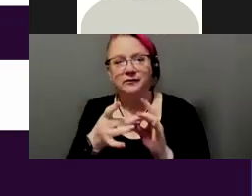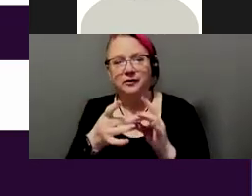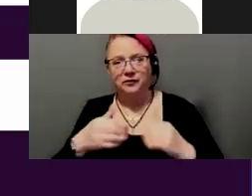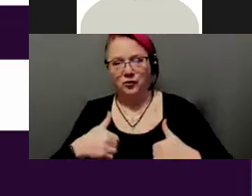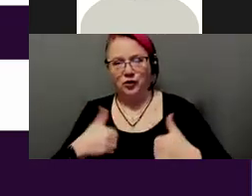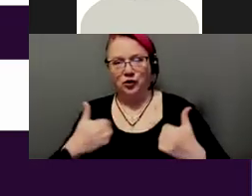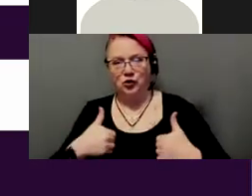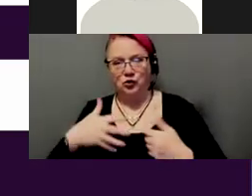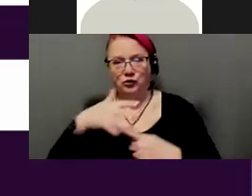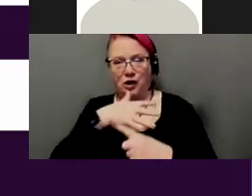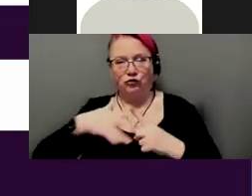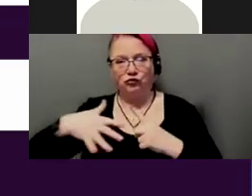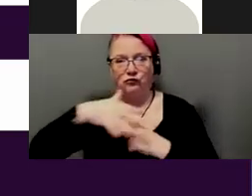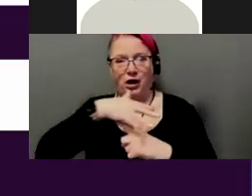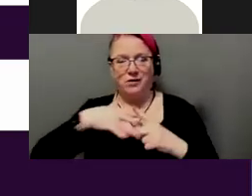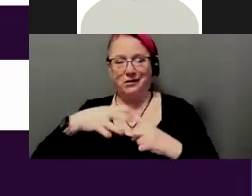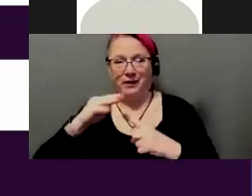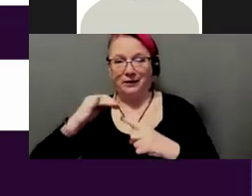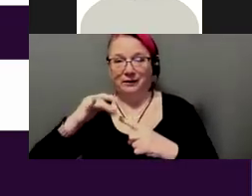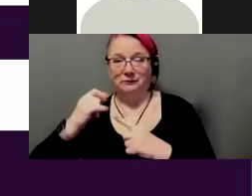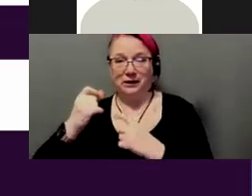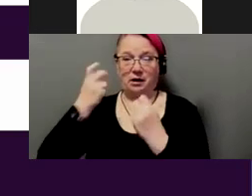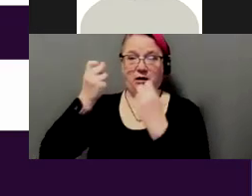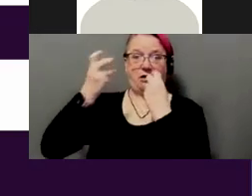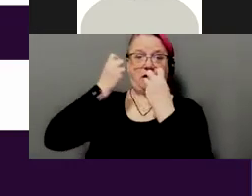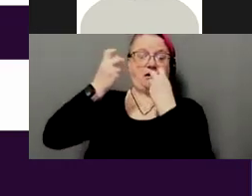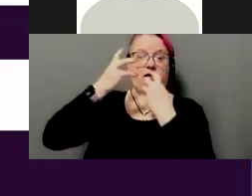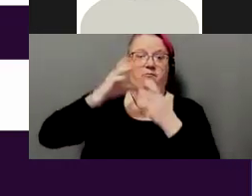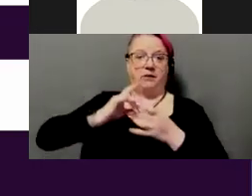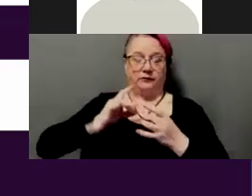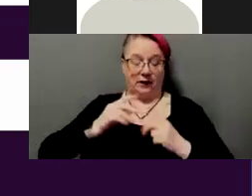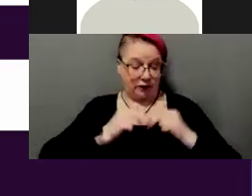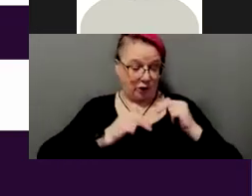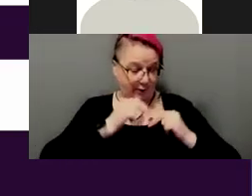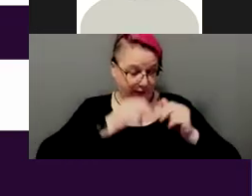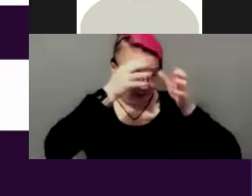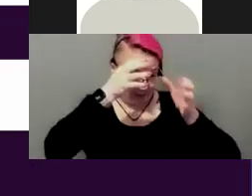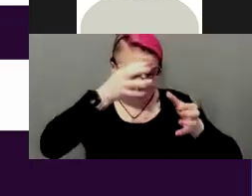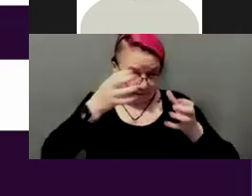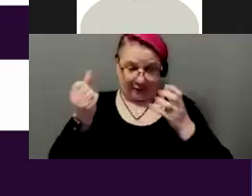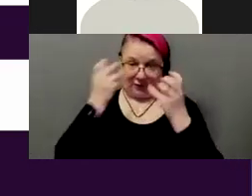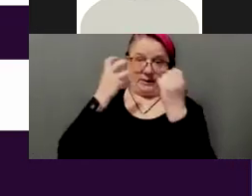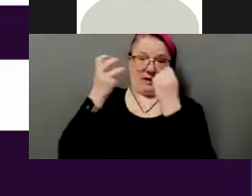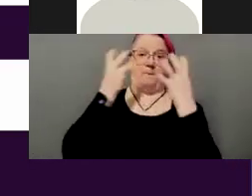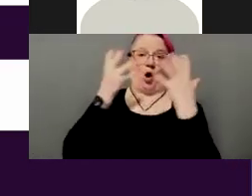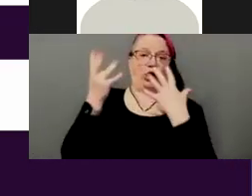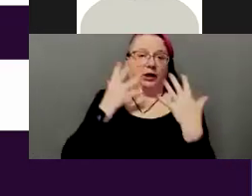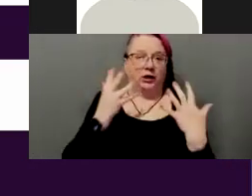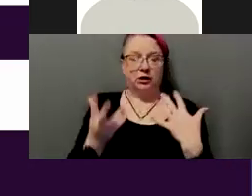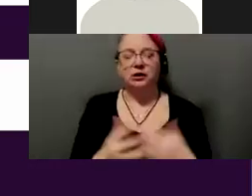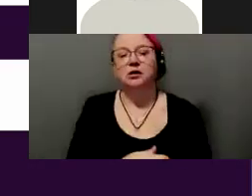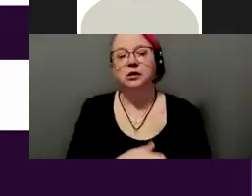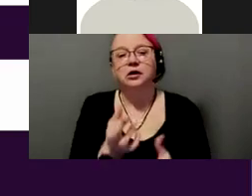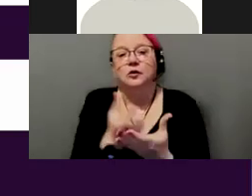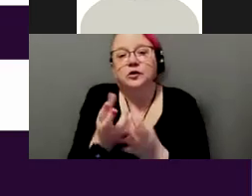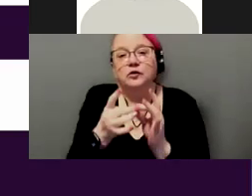just surrounded by these media messages as they're building their concepts of those things. Resources related